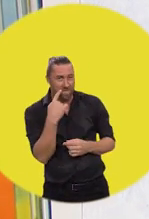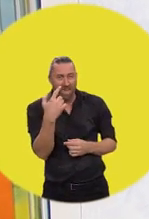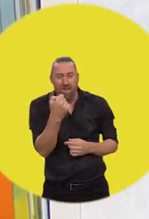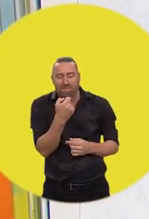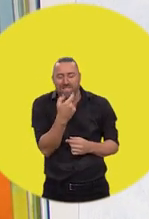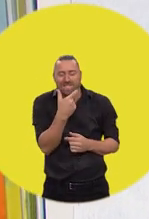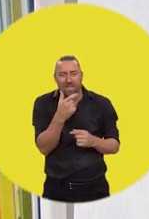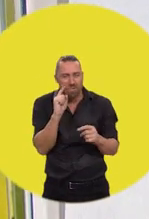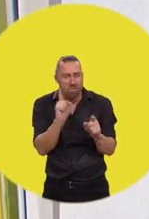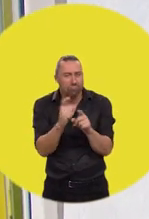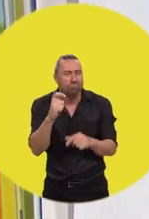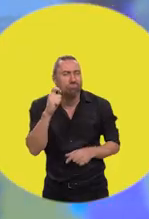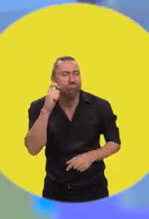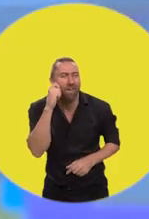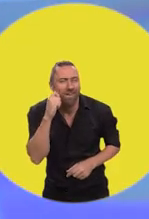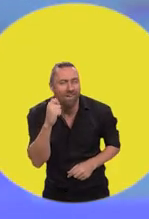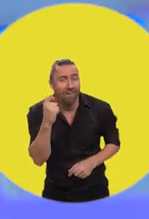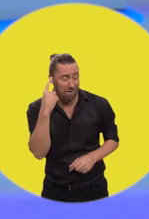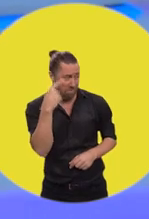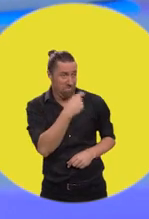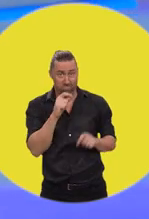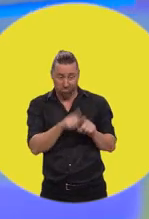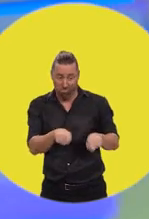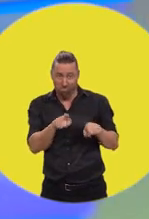eye, that she's going to remain at home for too much longer?